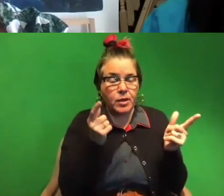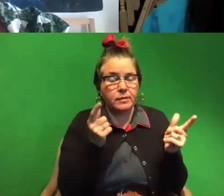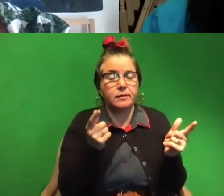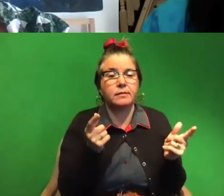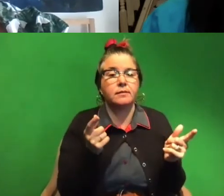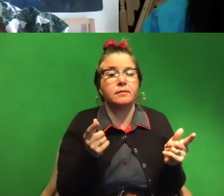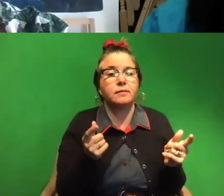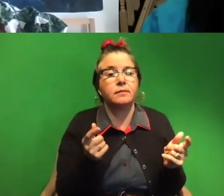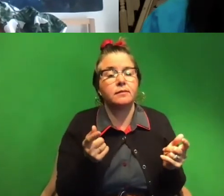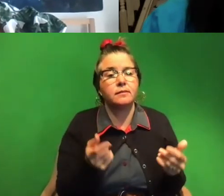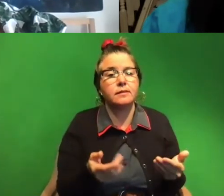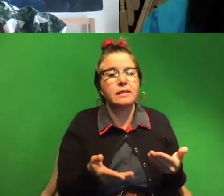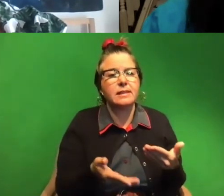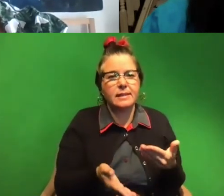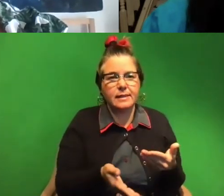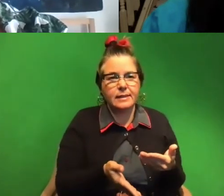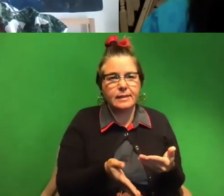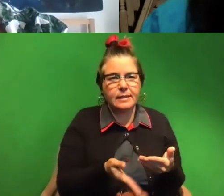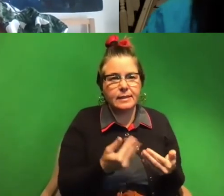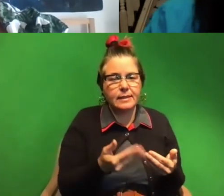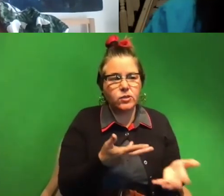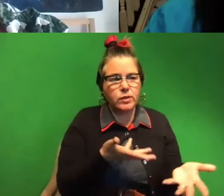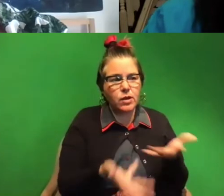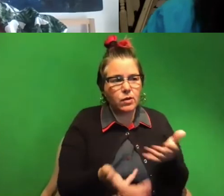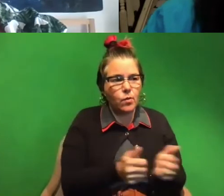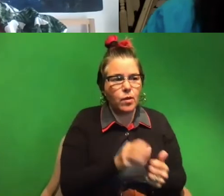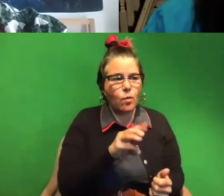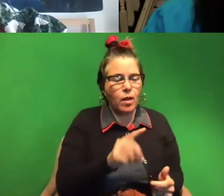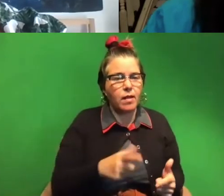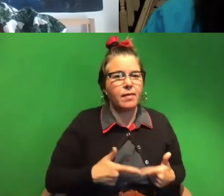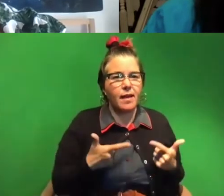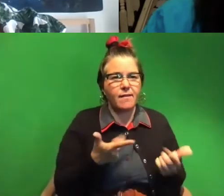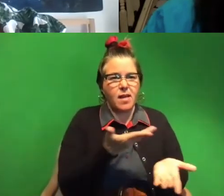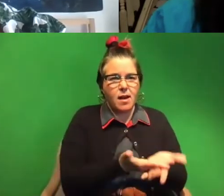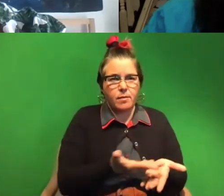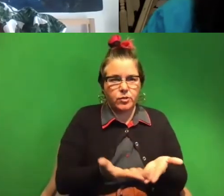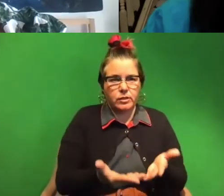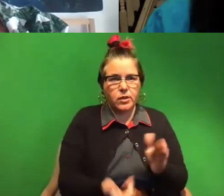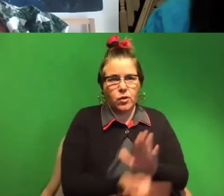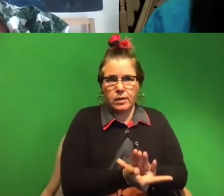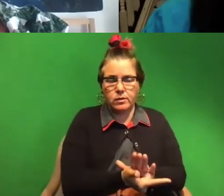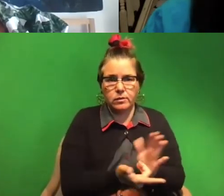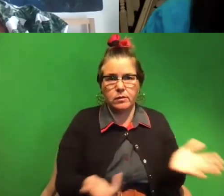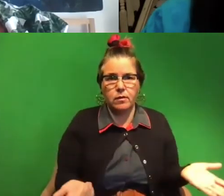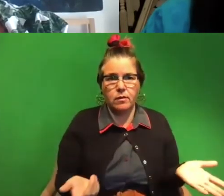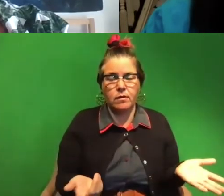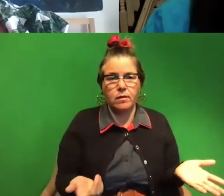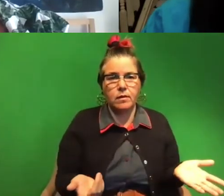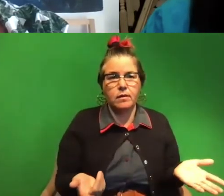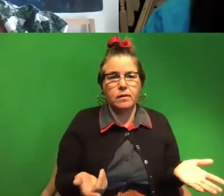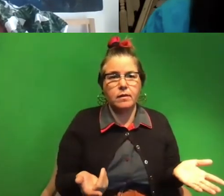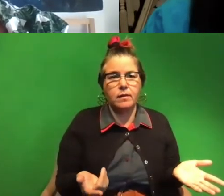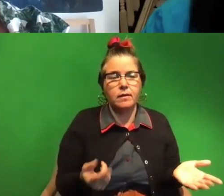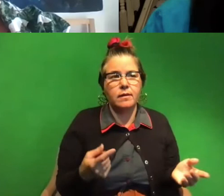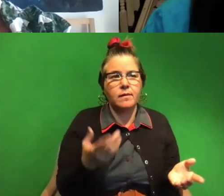is to interact with wildlife objects that are illegal. Since these